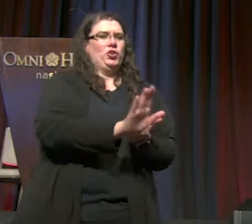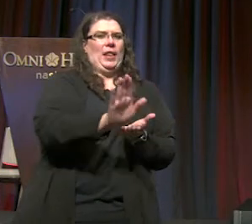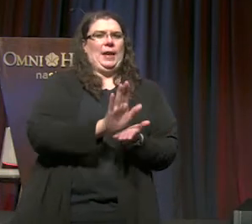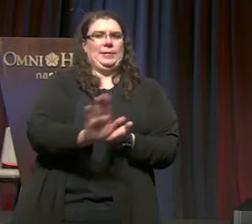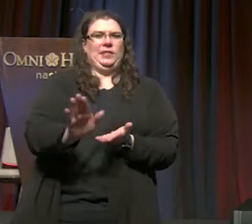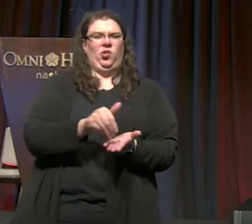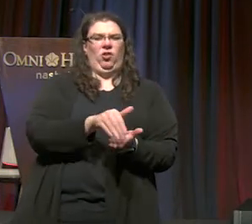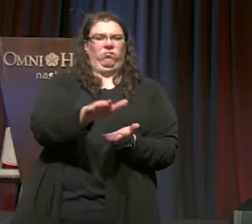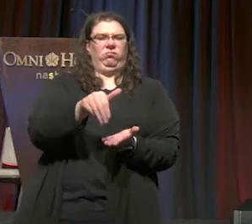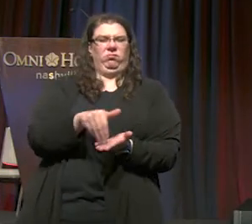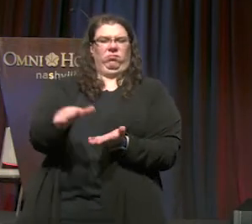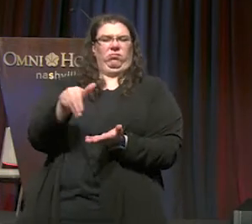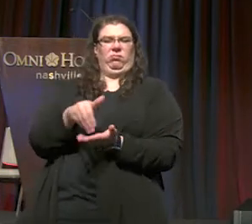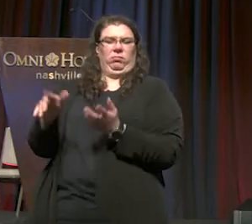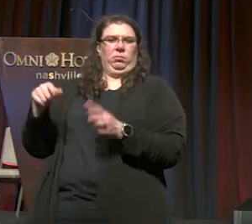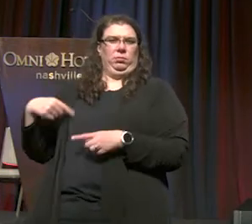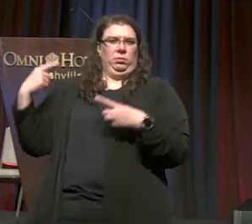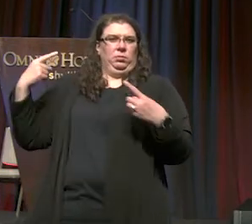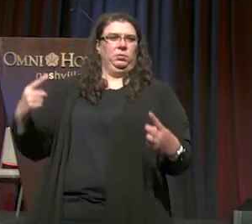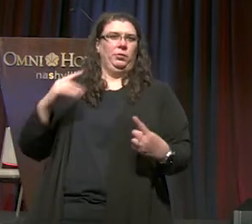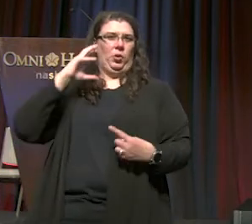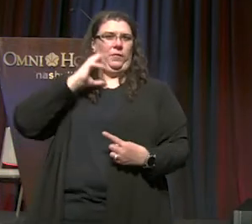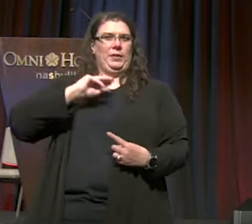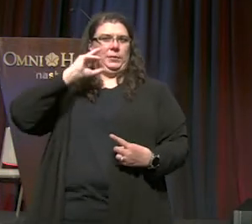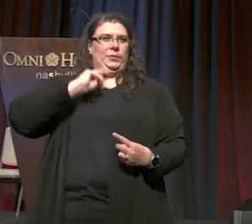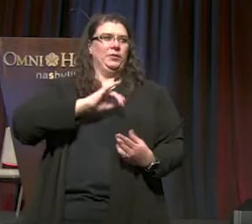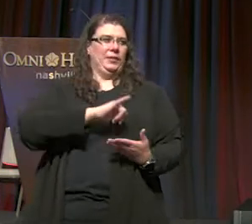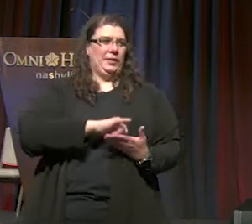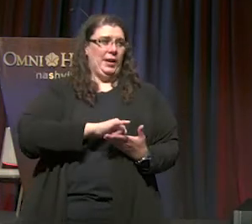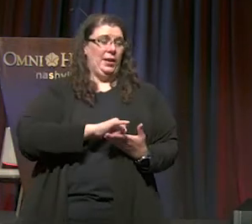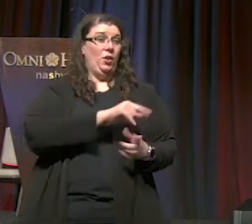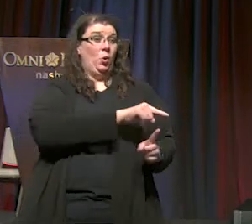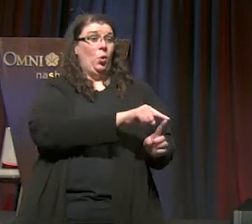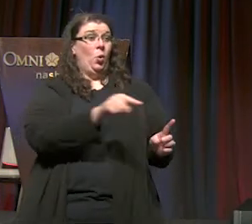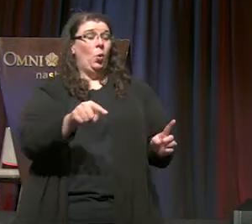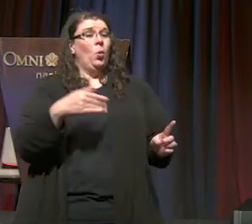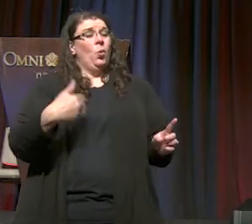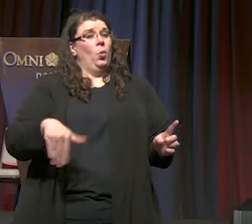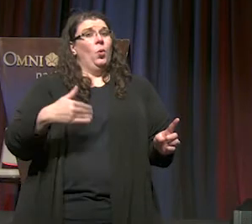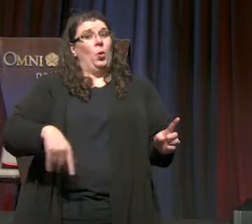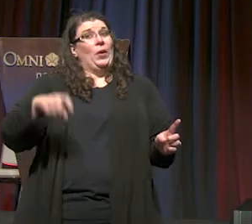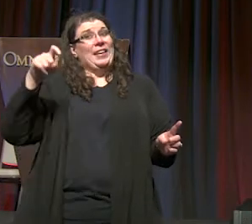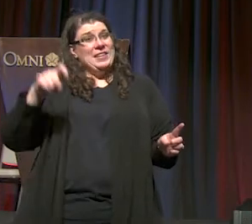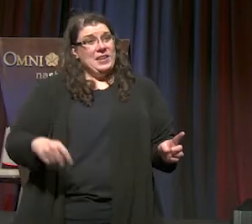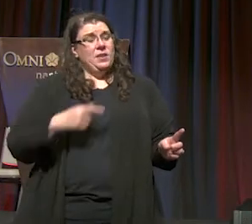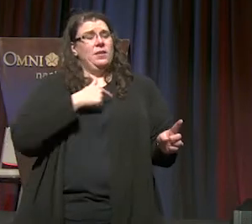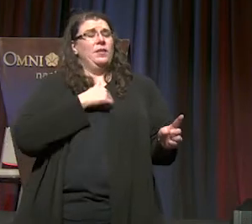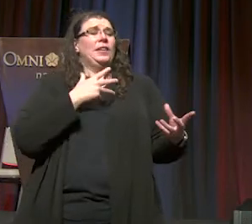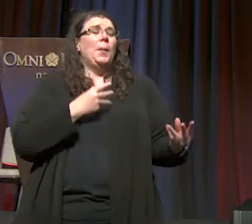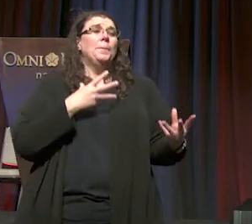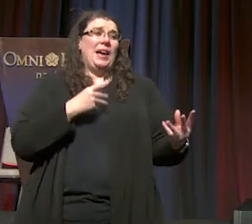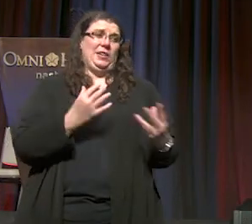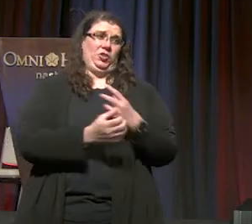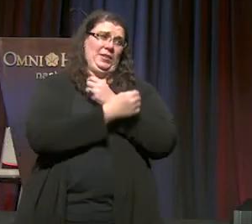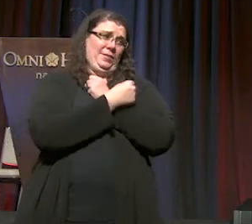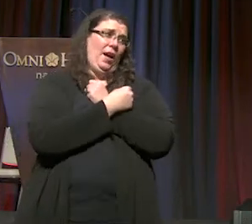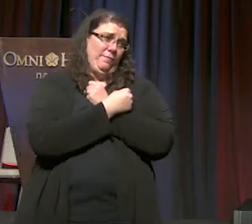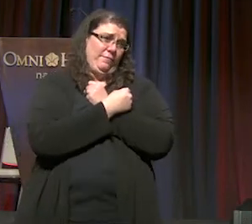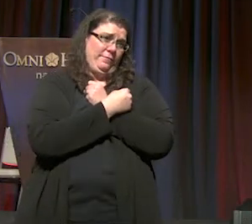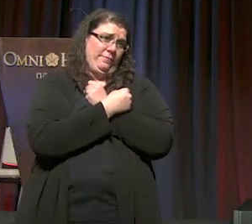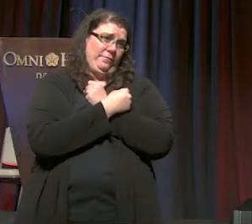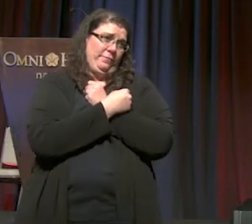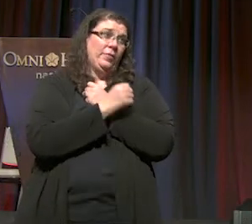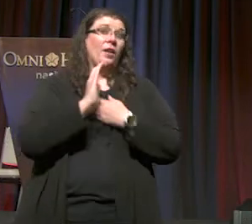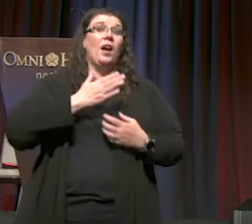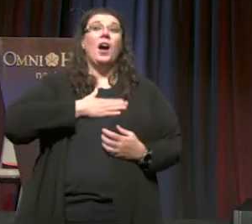excluded who are in need of God's compassionate love. Our vision of unity in mission